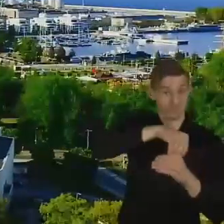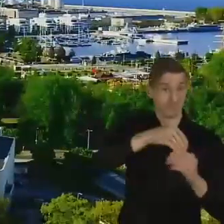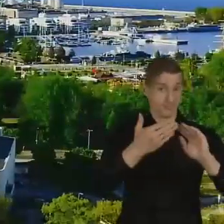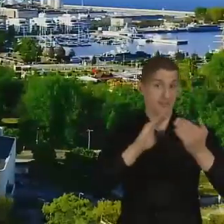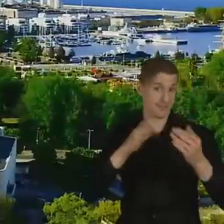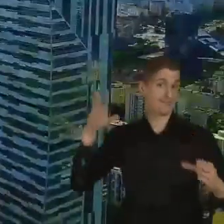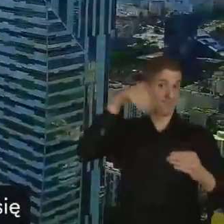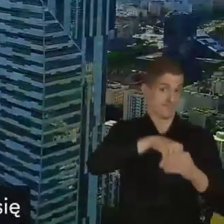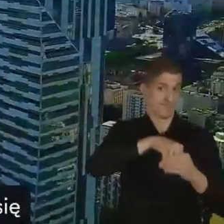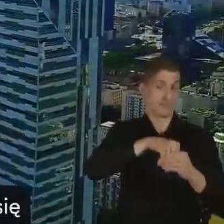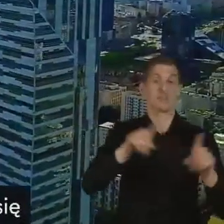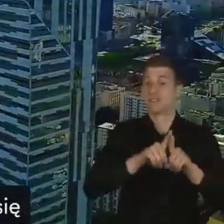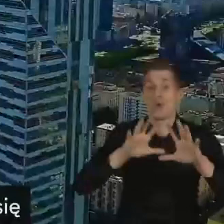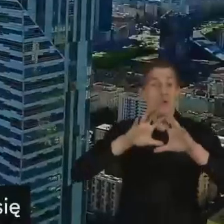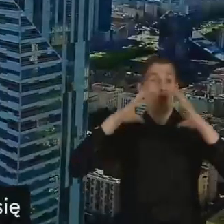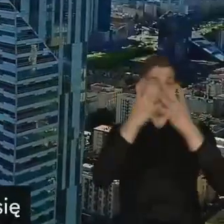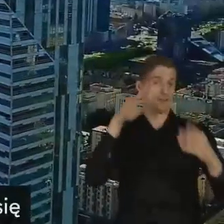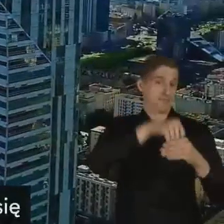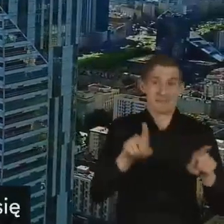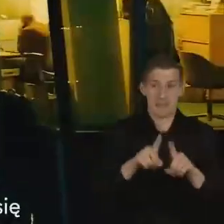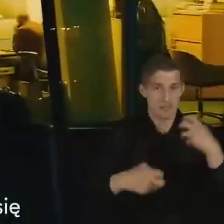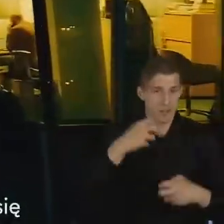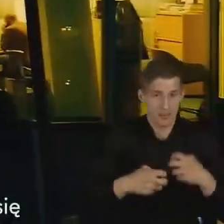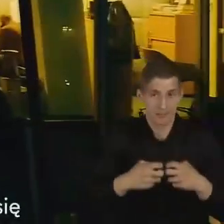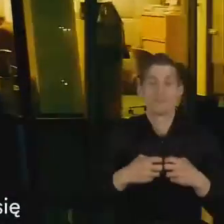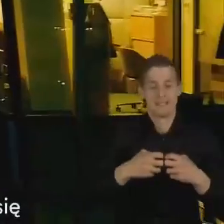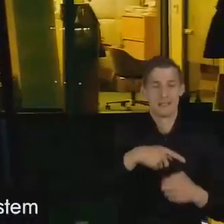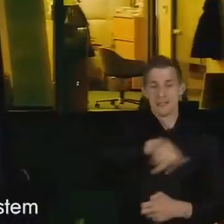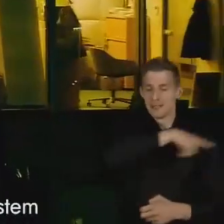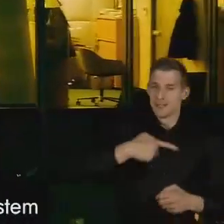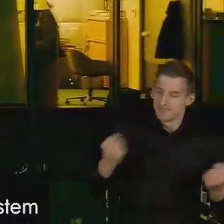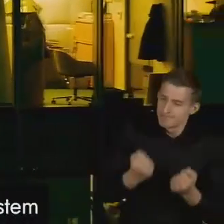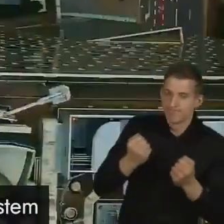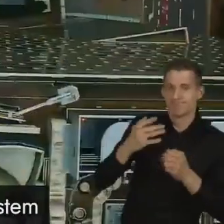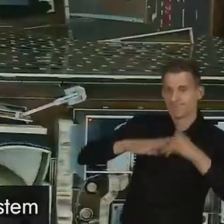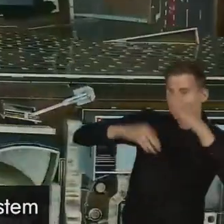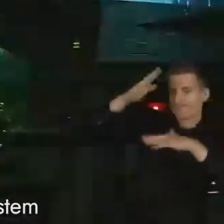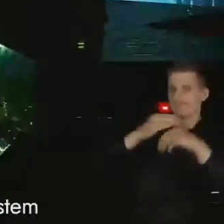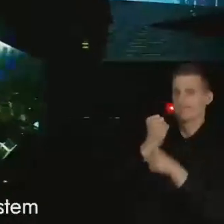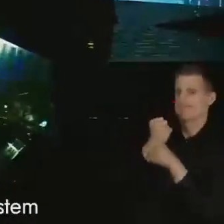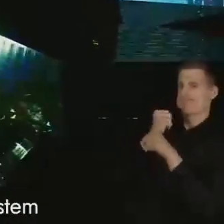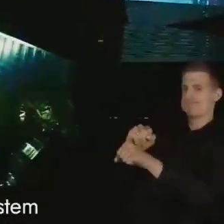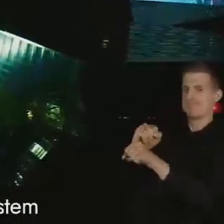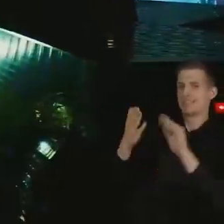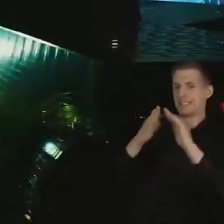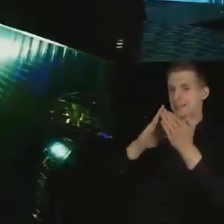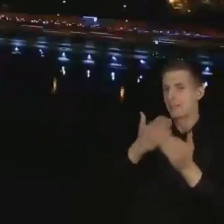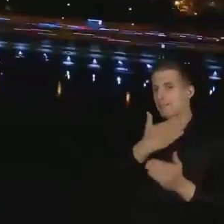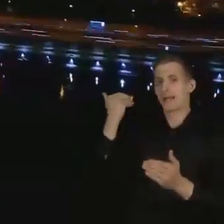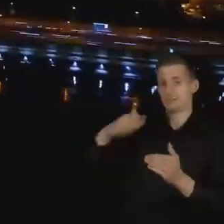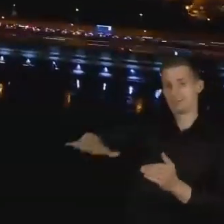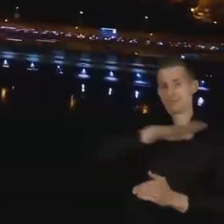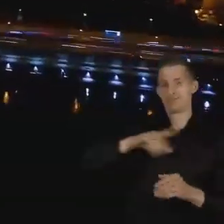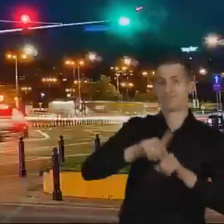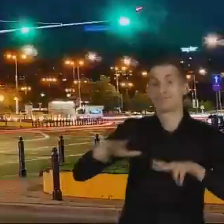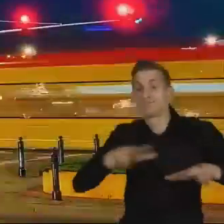location. In Poland, the development of cities' resilience is based on smart city management